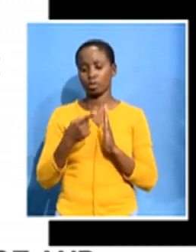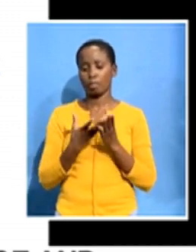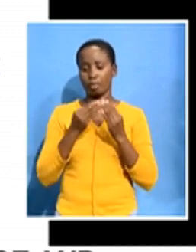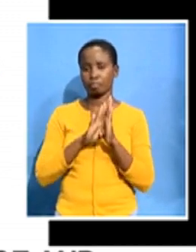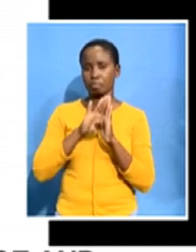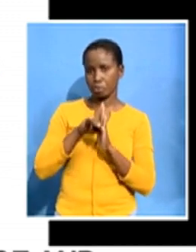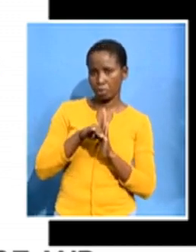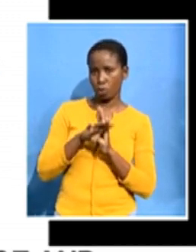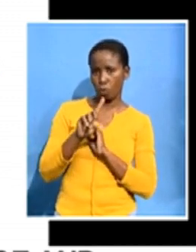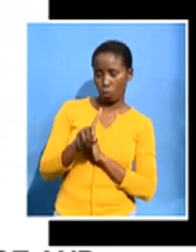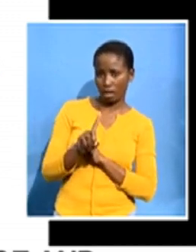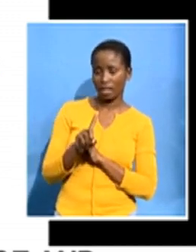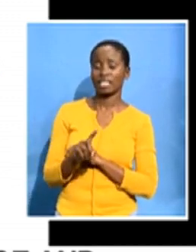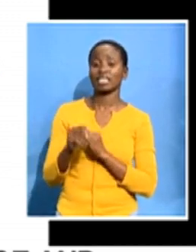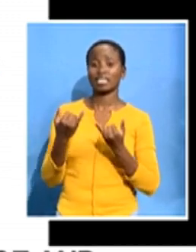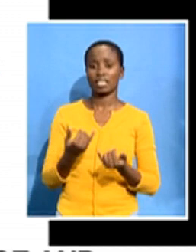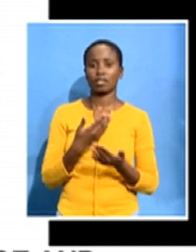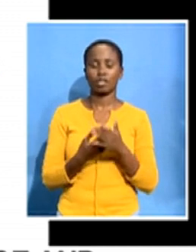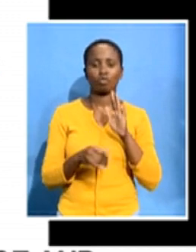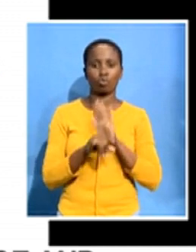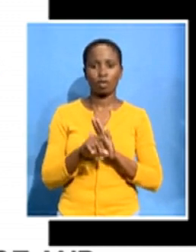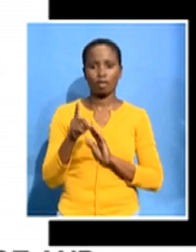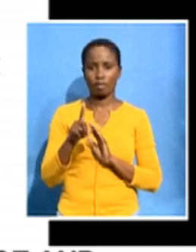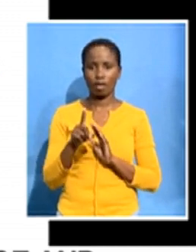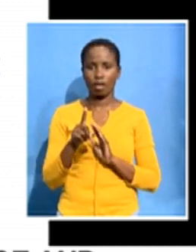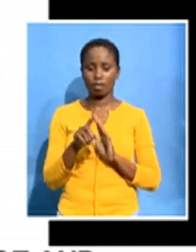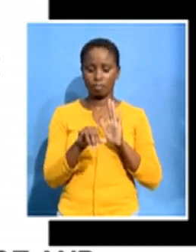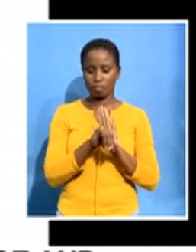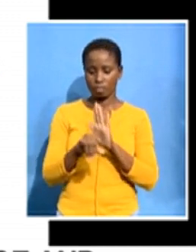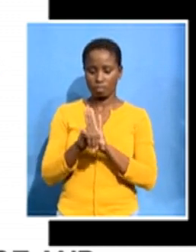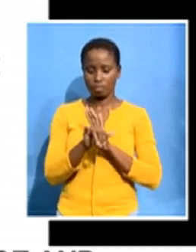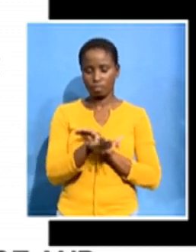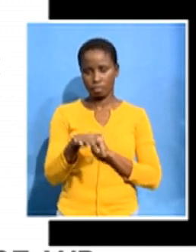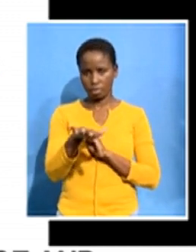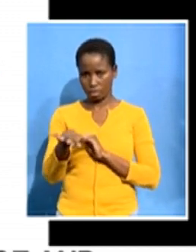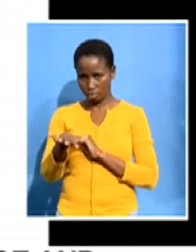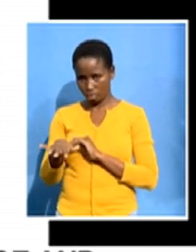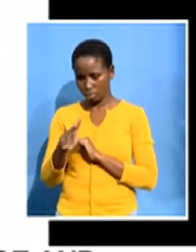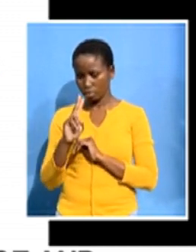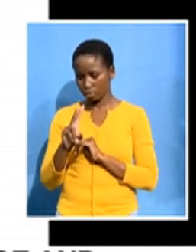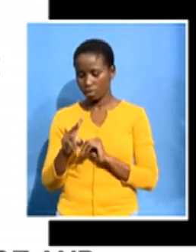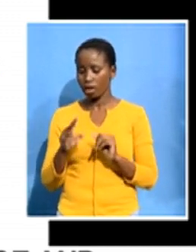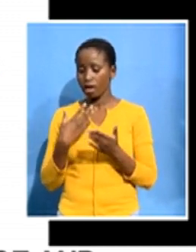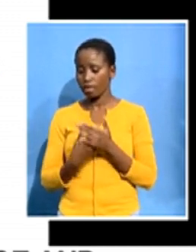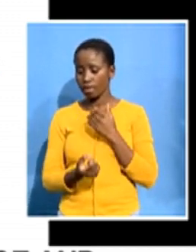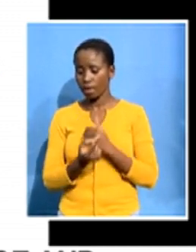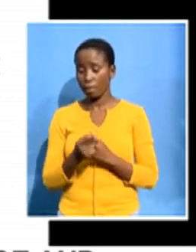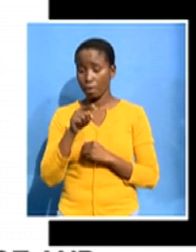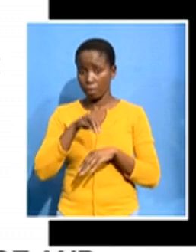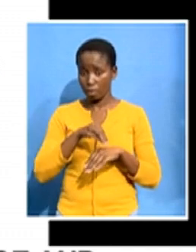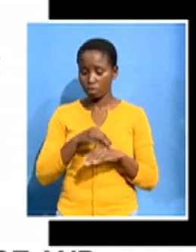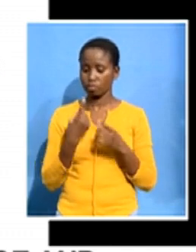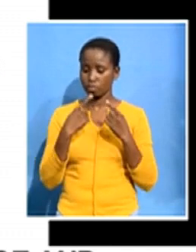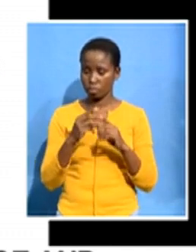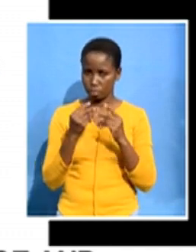identifying small areas of potential outbreaks and containing it. So we want to keep the reproduction number under 1. That means we